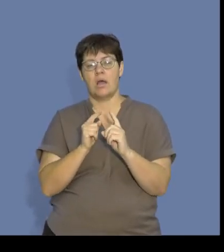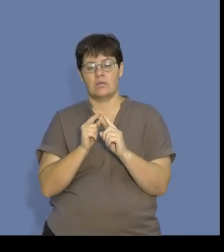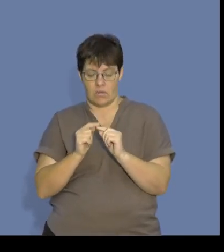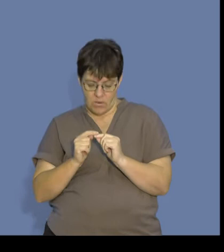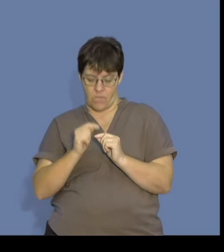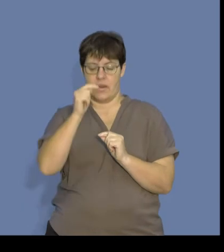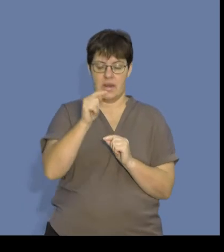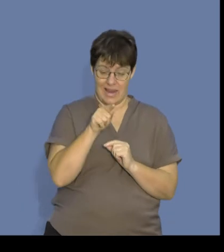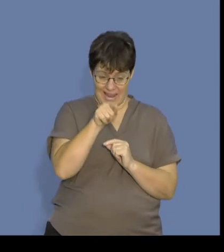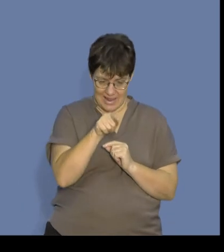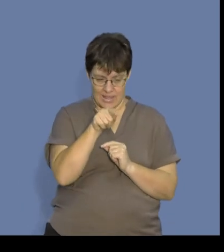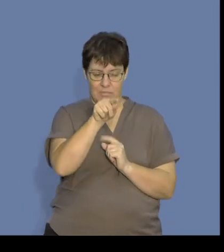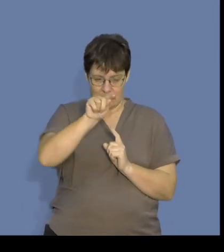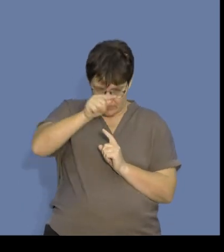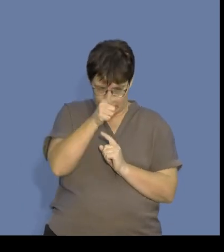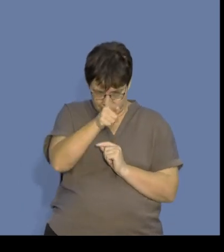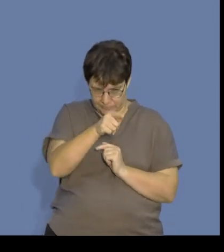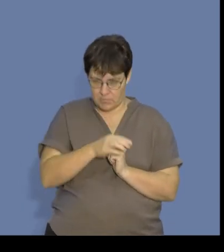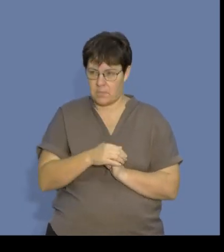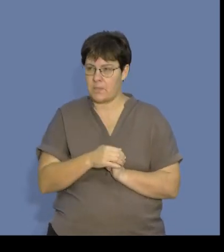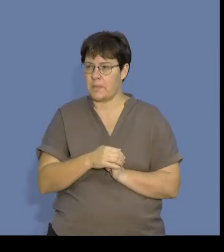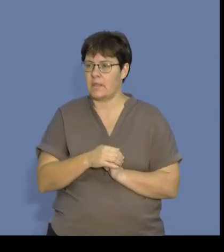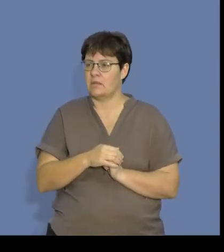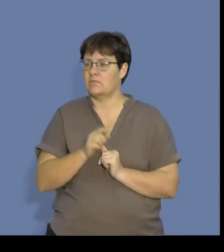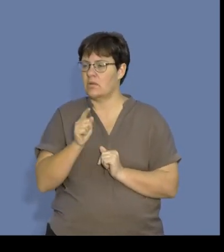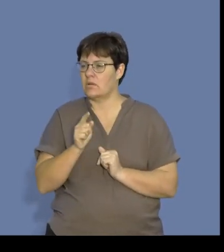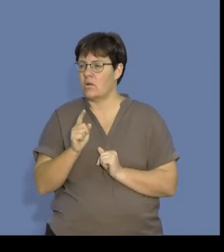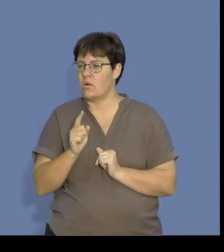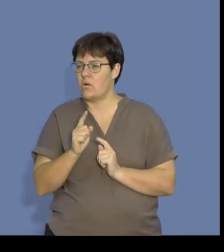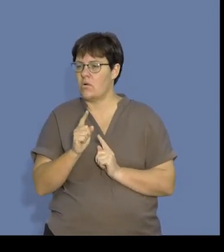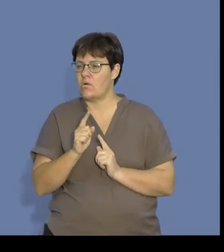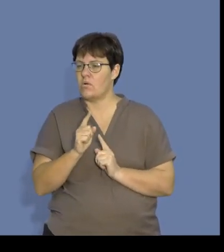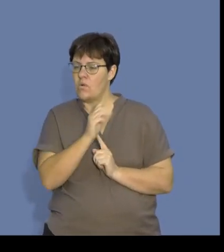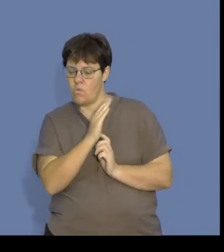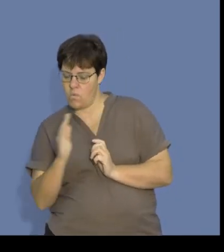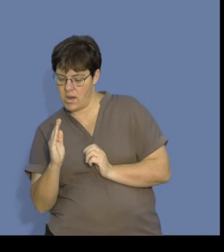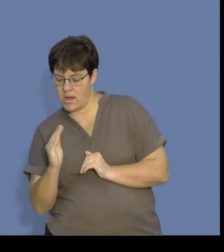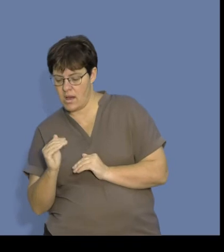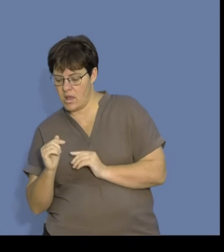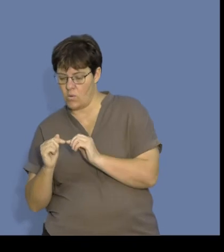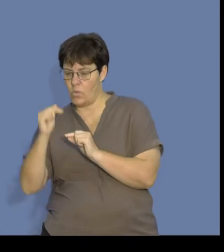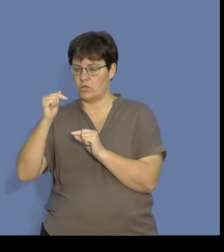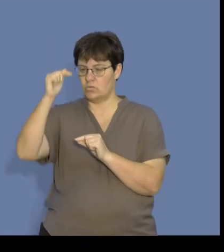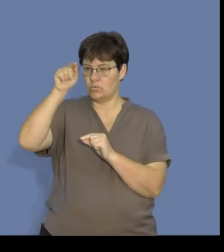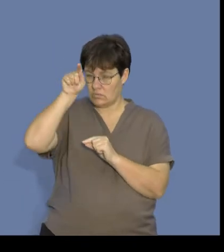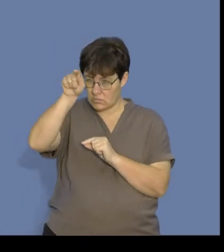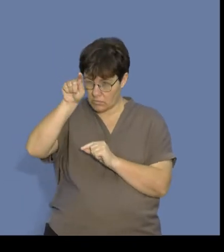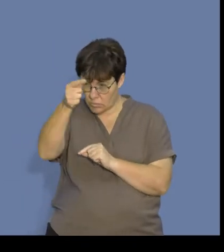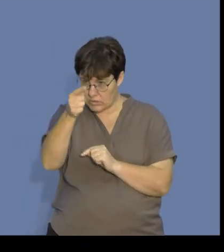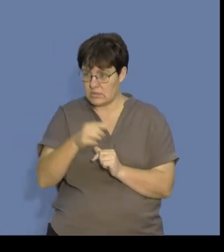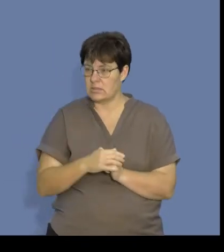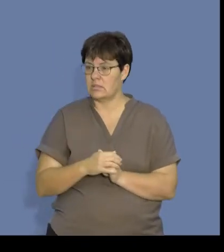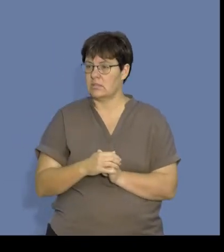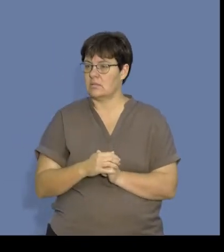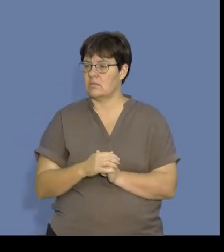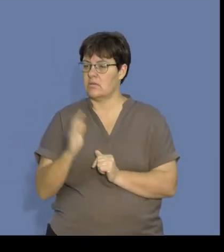from 0 you move 1 unit up, so it will be there. And then the 1 goes with a 2, it will be at that